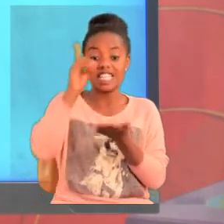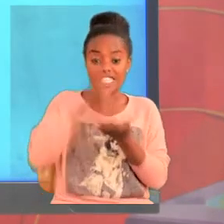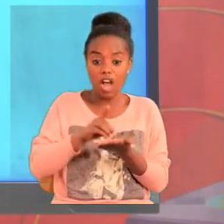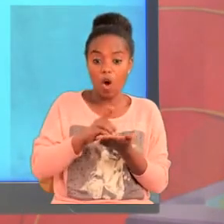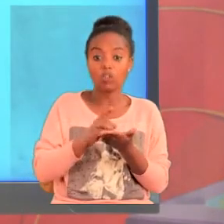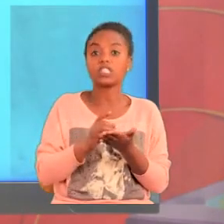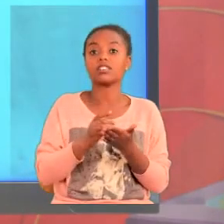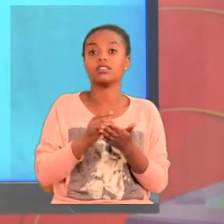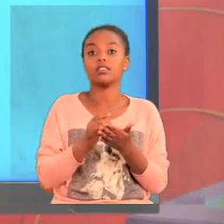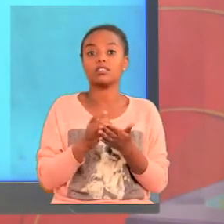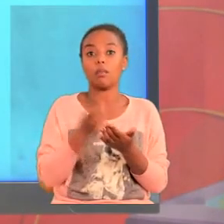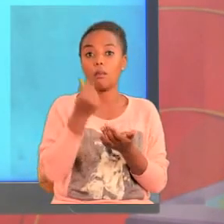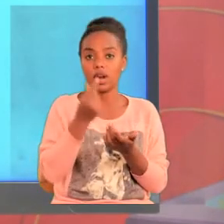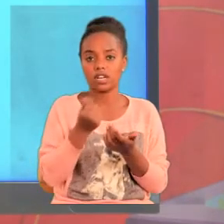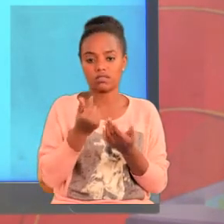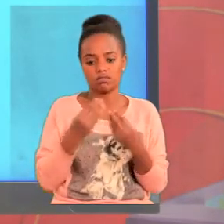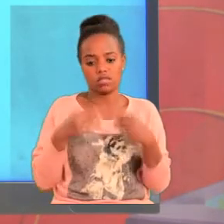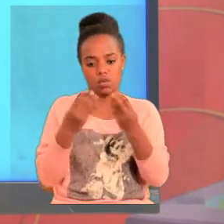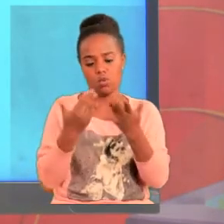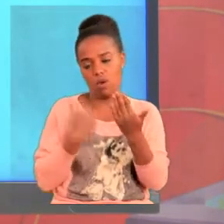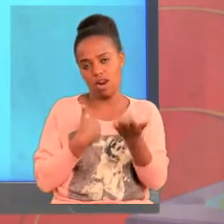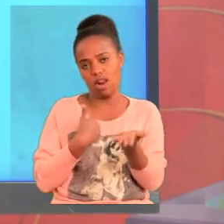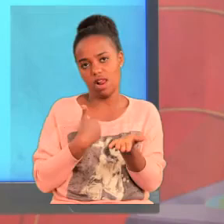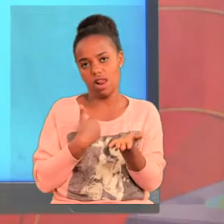is given here and